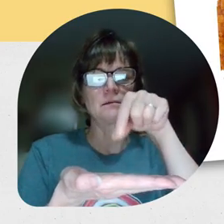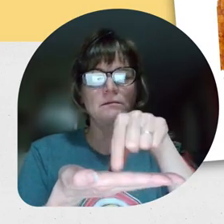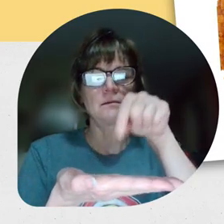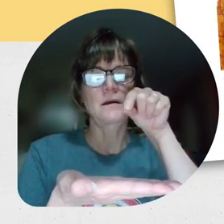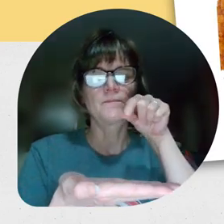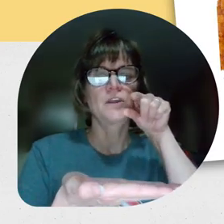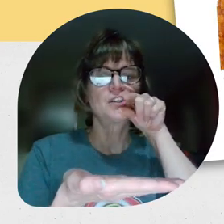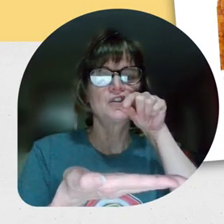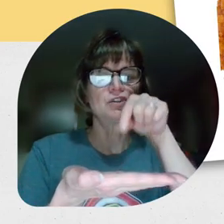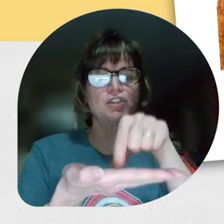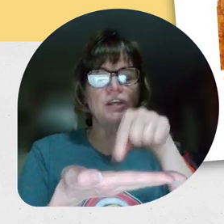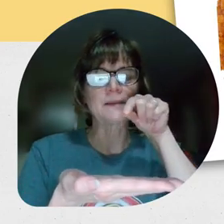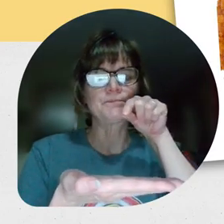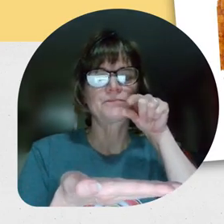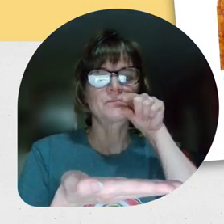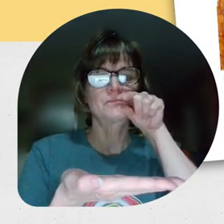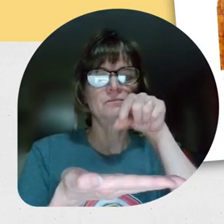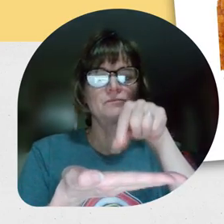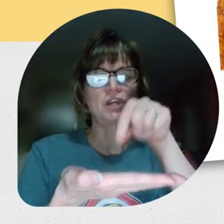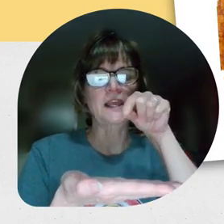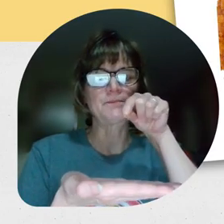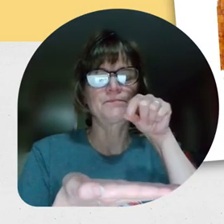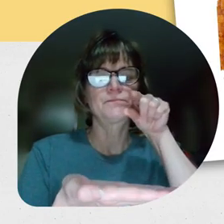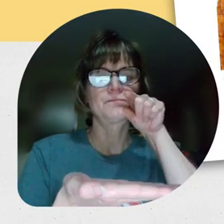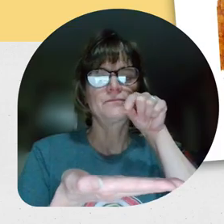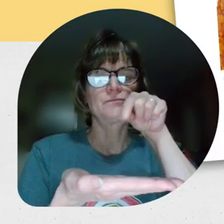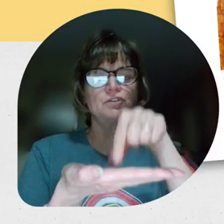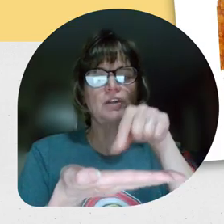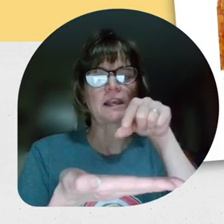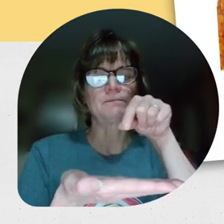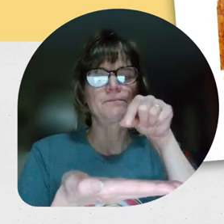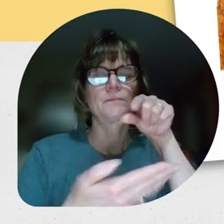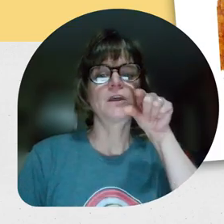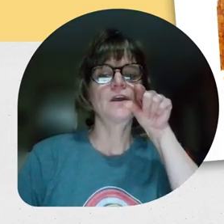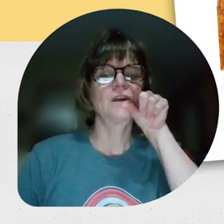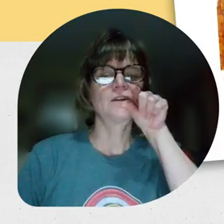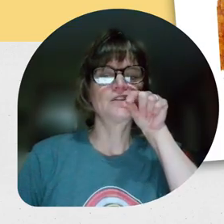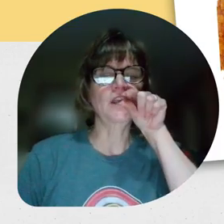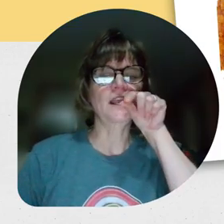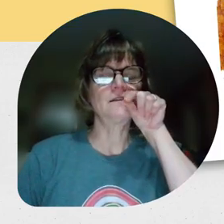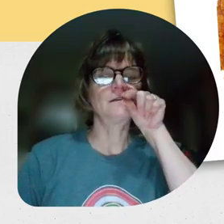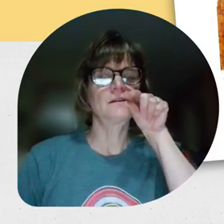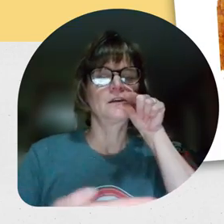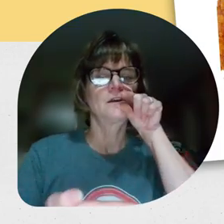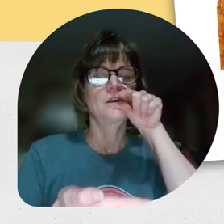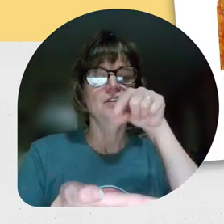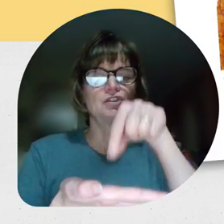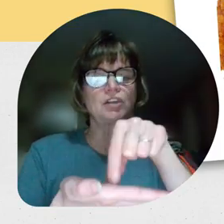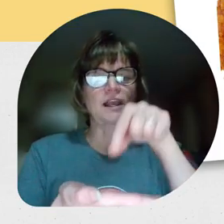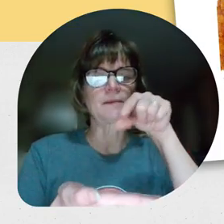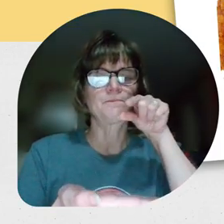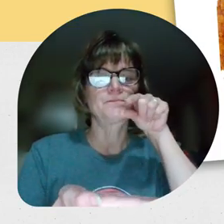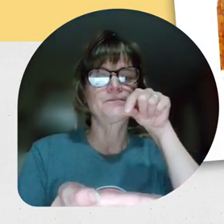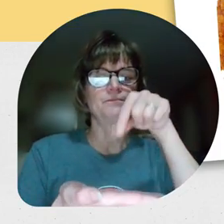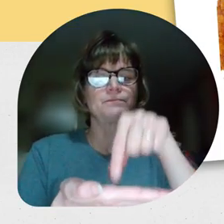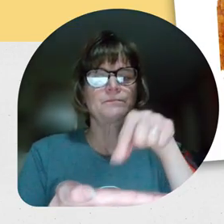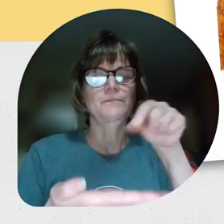pecking chicken, chicken, chicken, chicken,